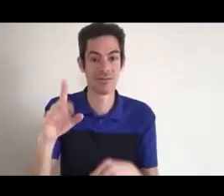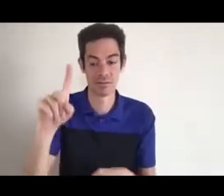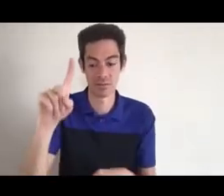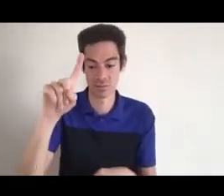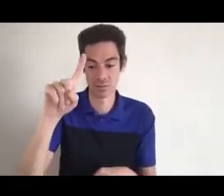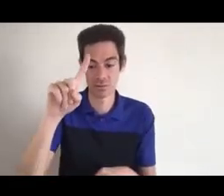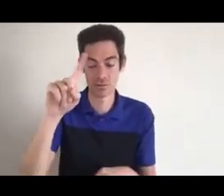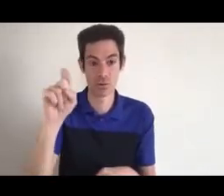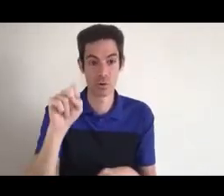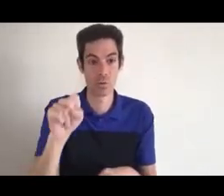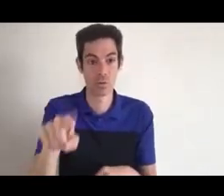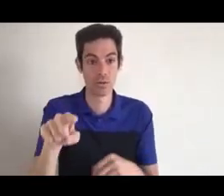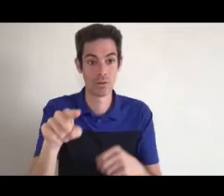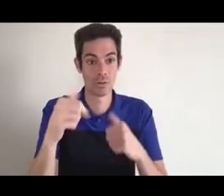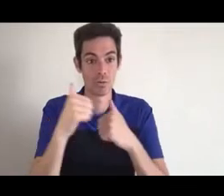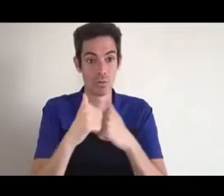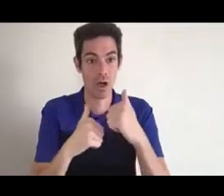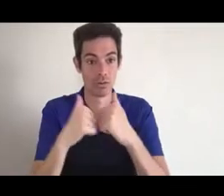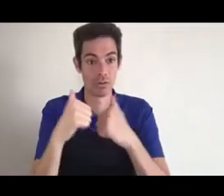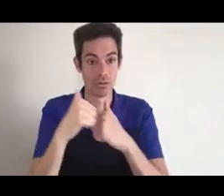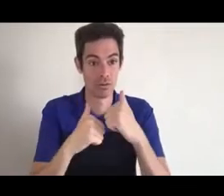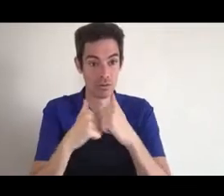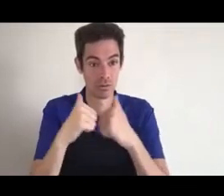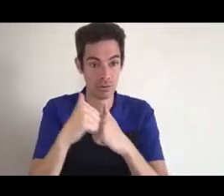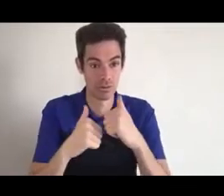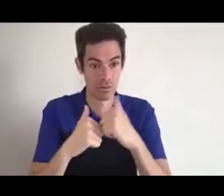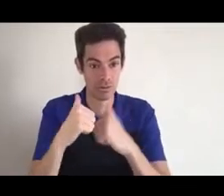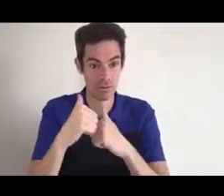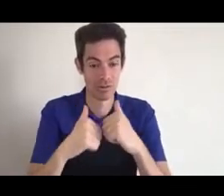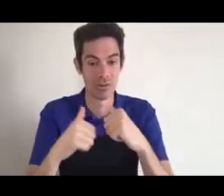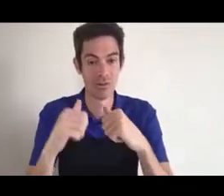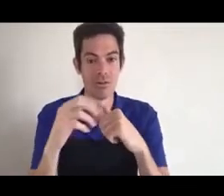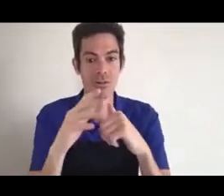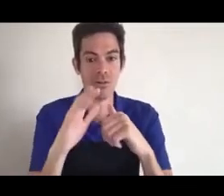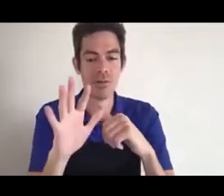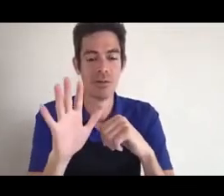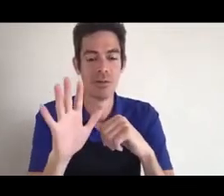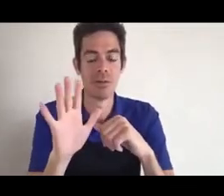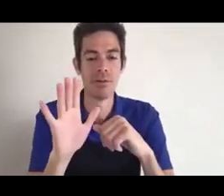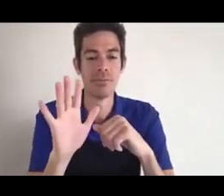And now we're looking at question structure.